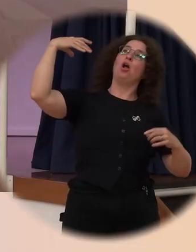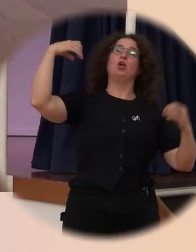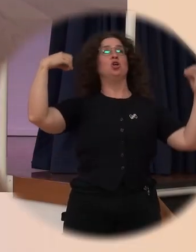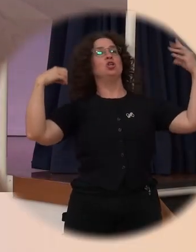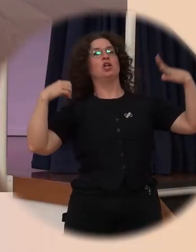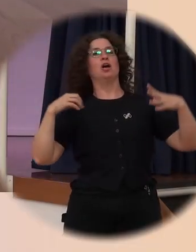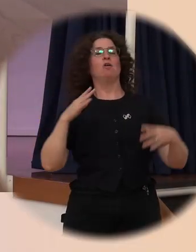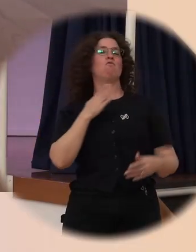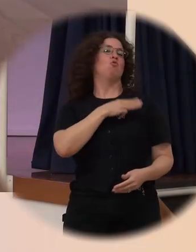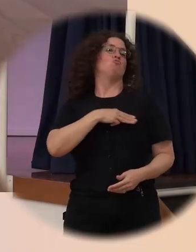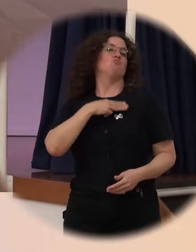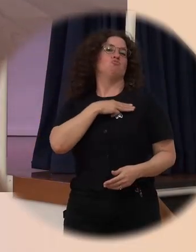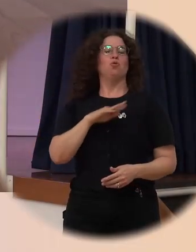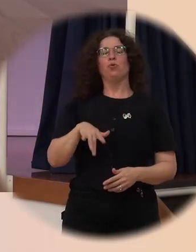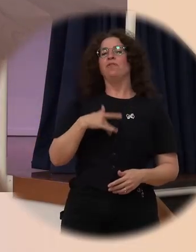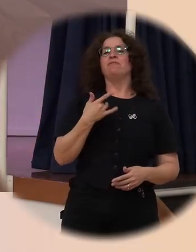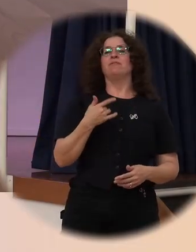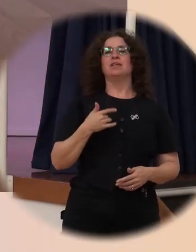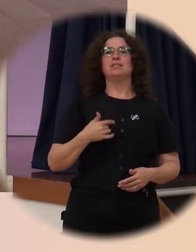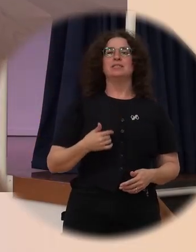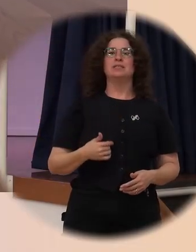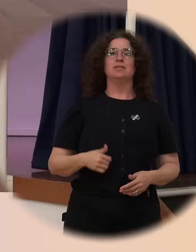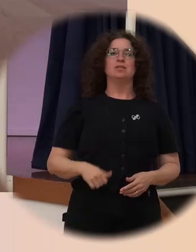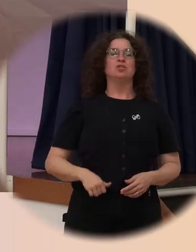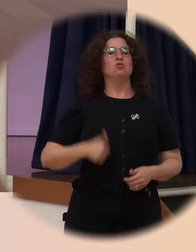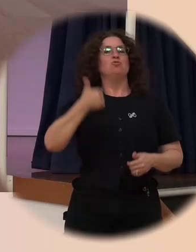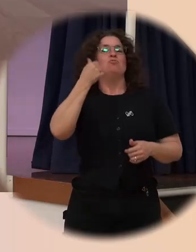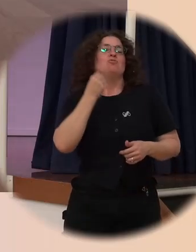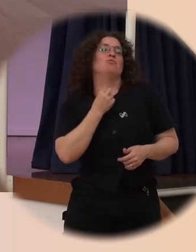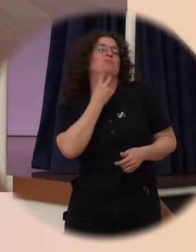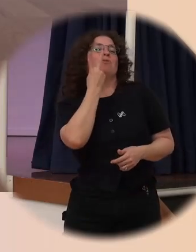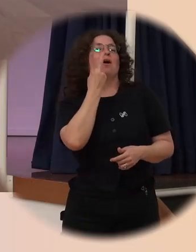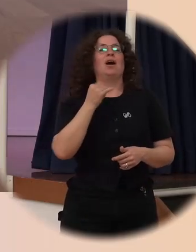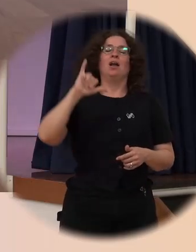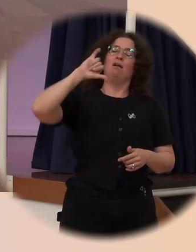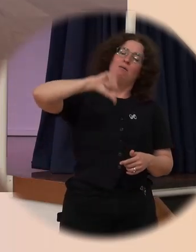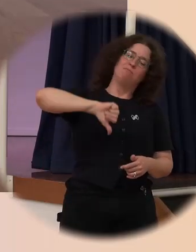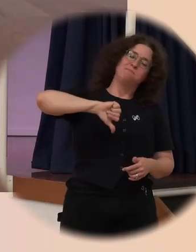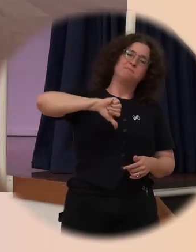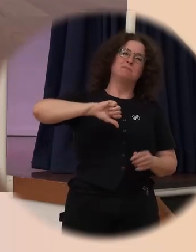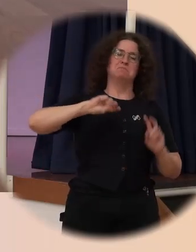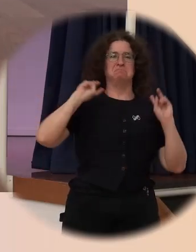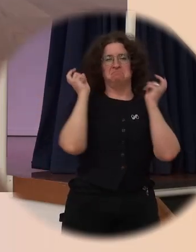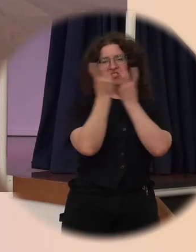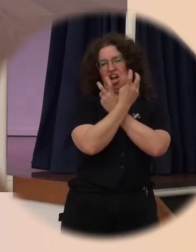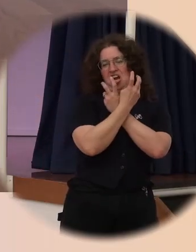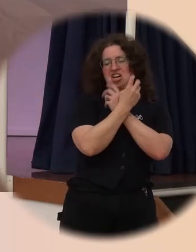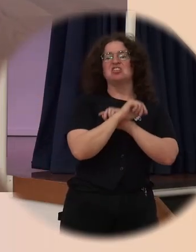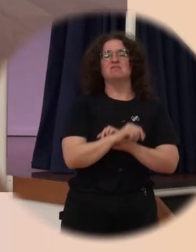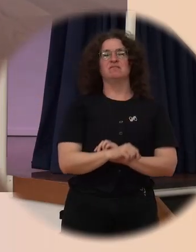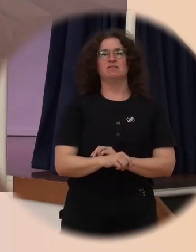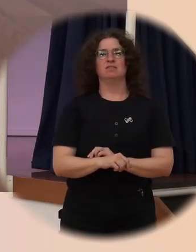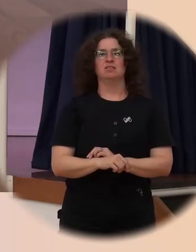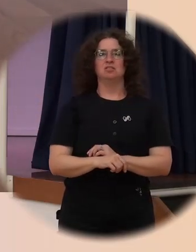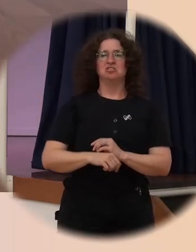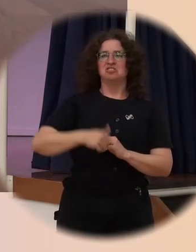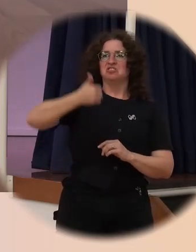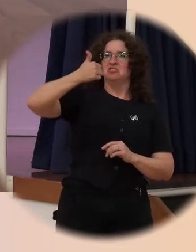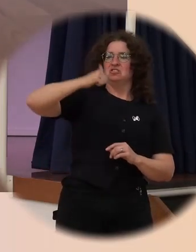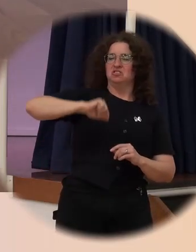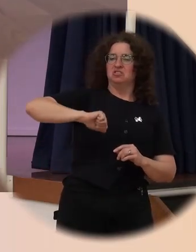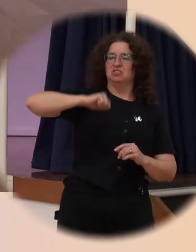a mood and feel. So positive gestures will give a bright light, and negative gestures will give a dark light. So that kind of gives a